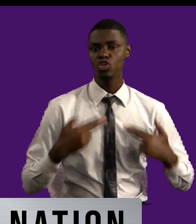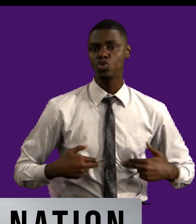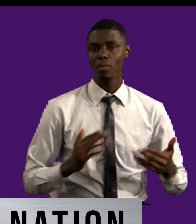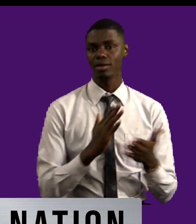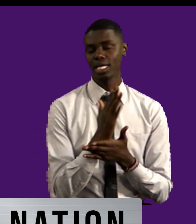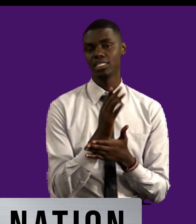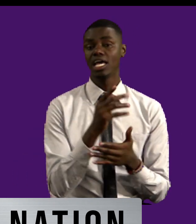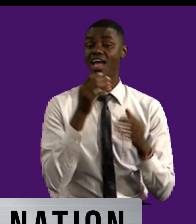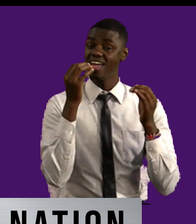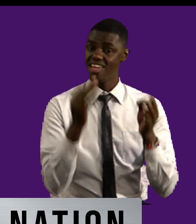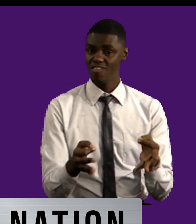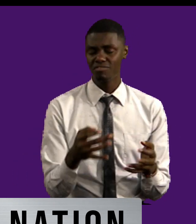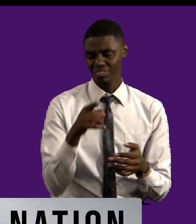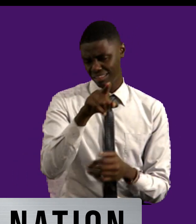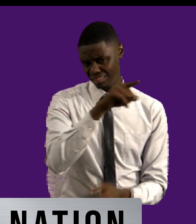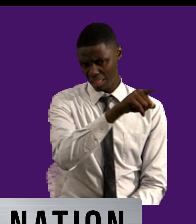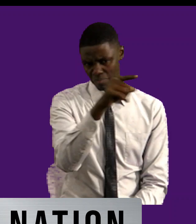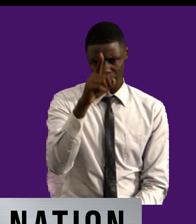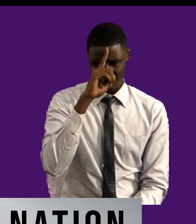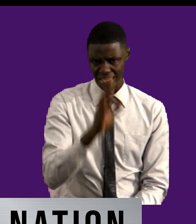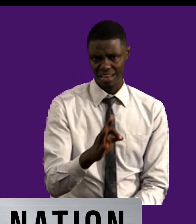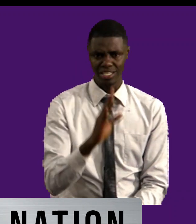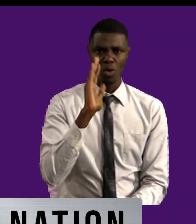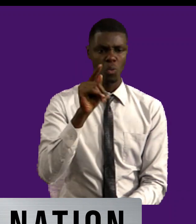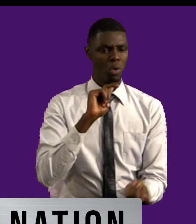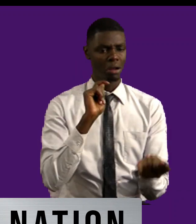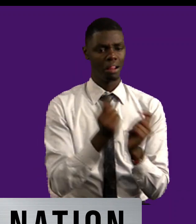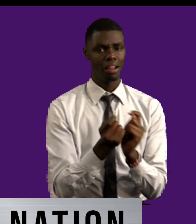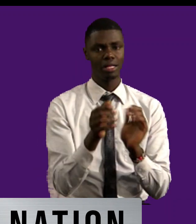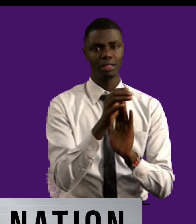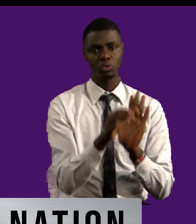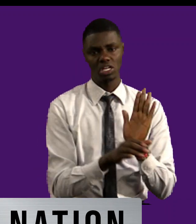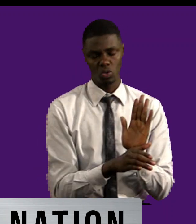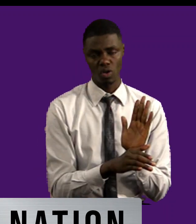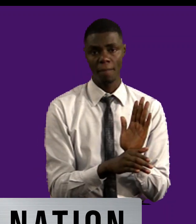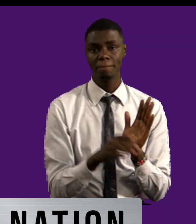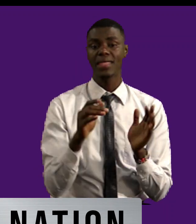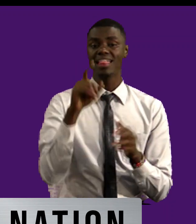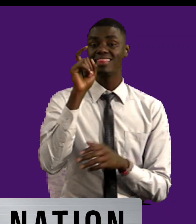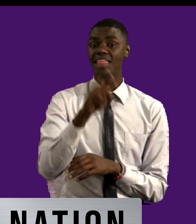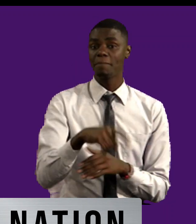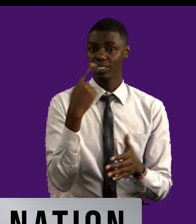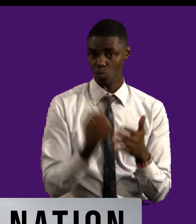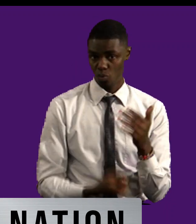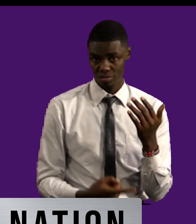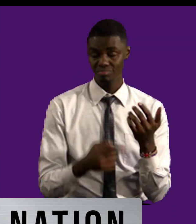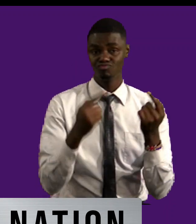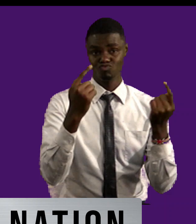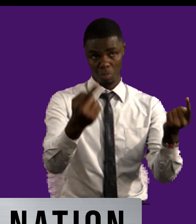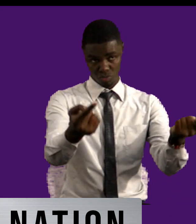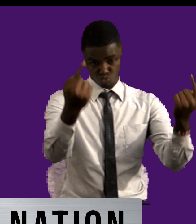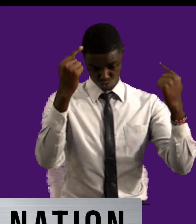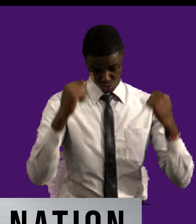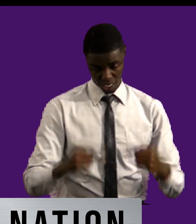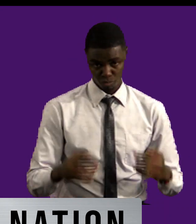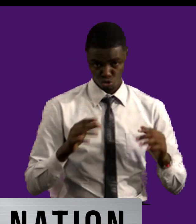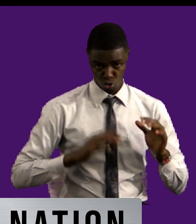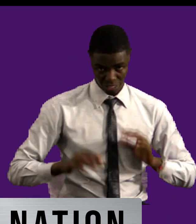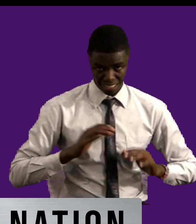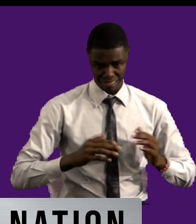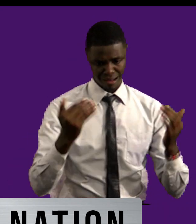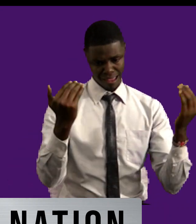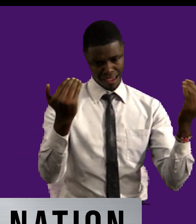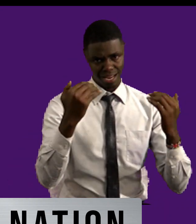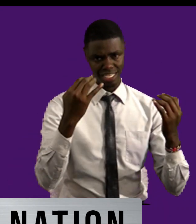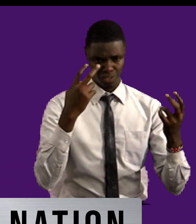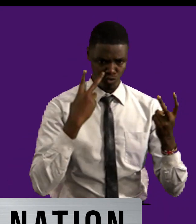rights. So if they are serious that they are going to change the constitution, they must come down to Mwananchi and ask